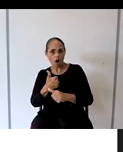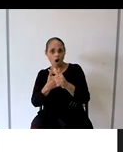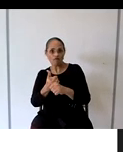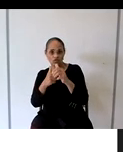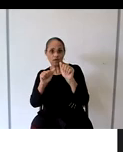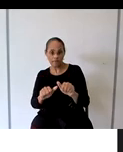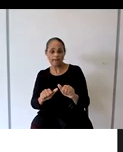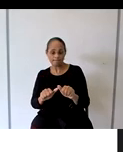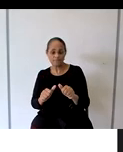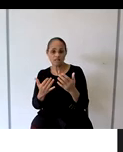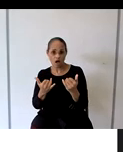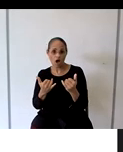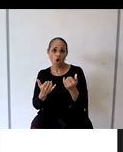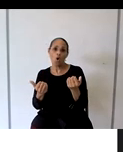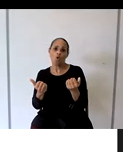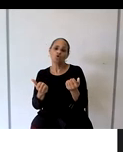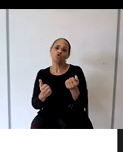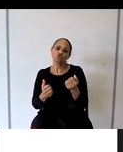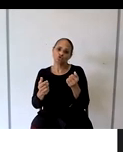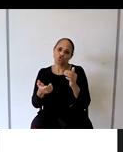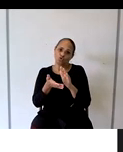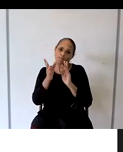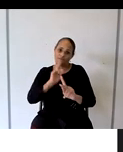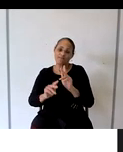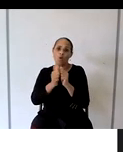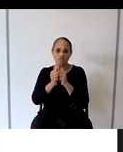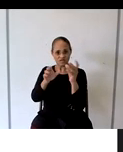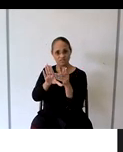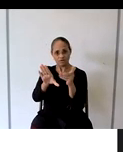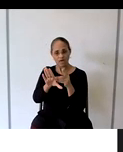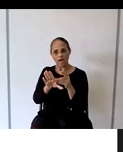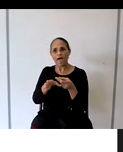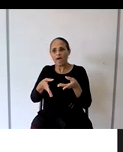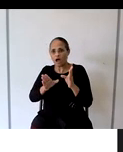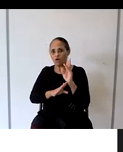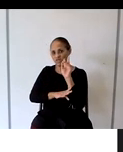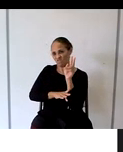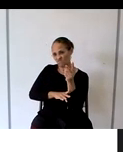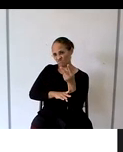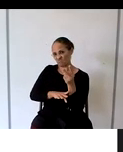to people with disabilities and how they are perceived in the world.